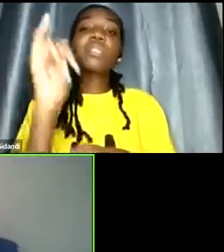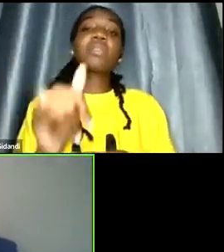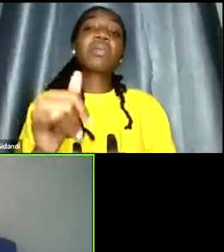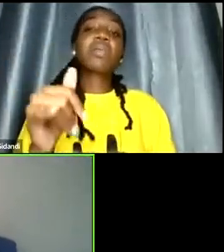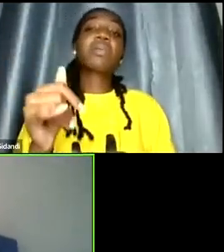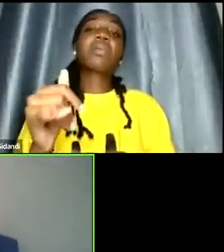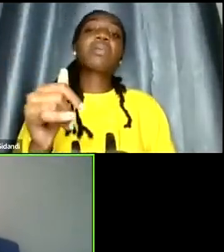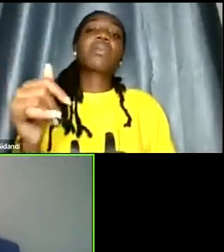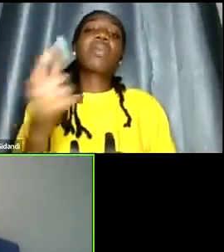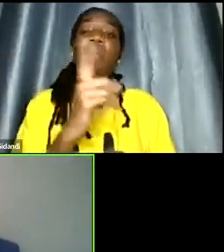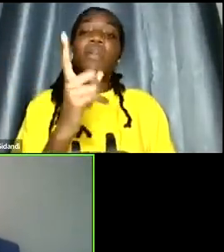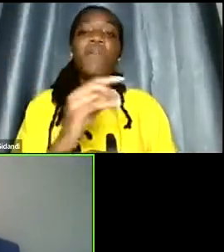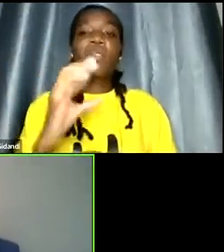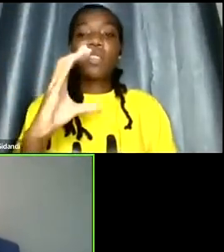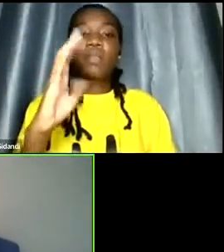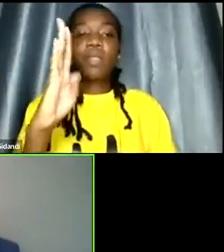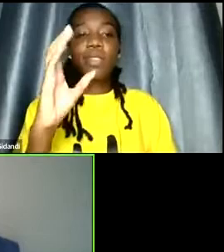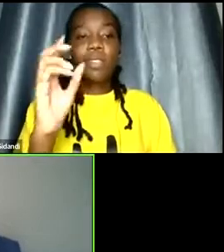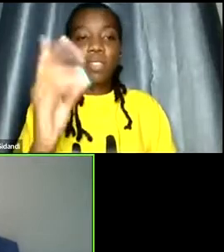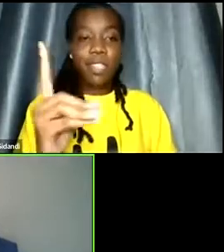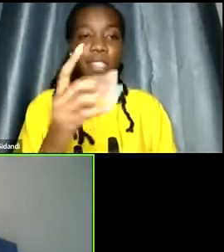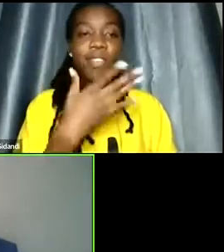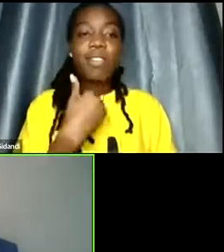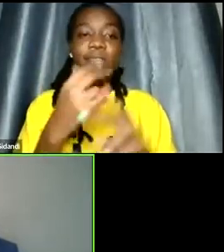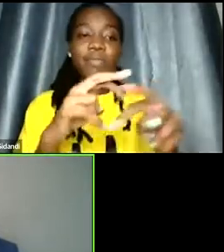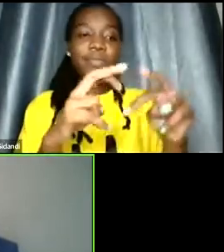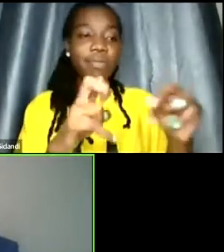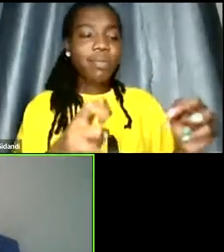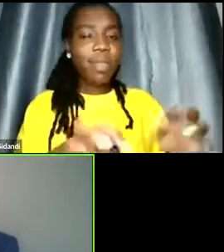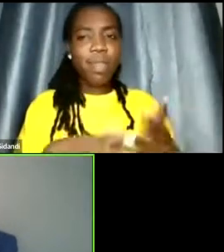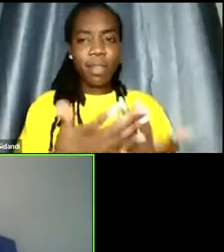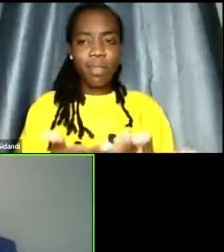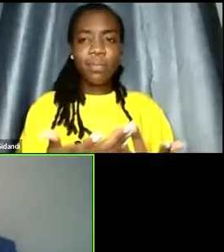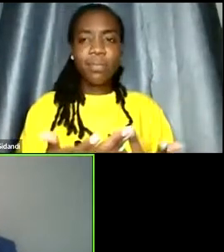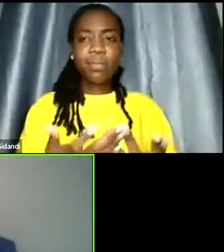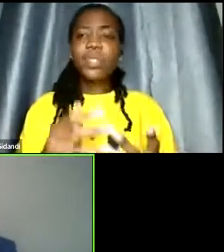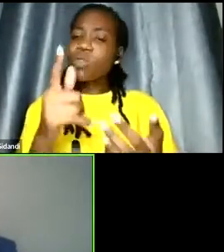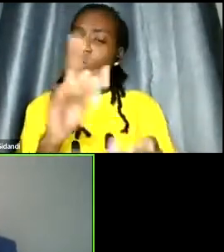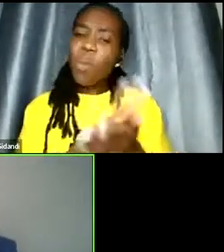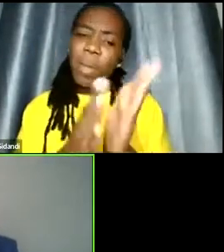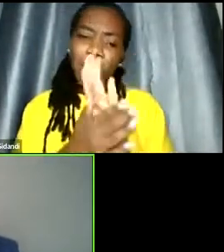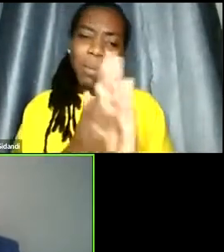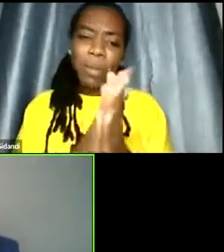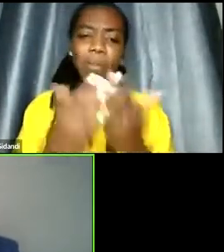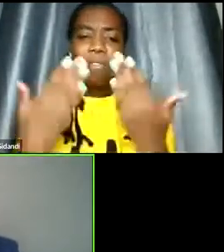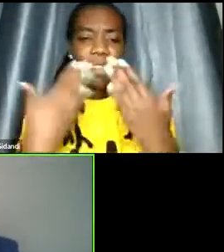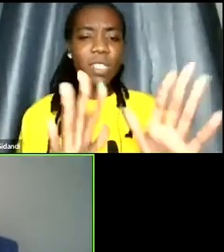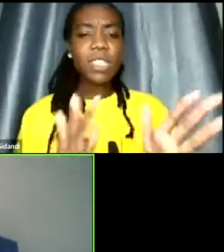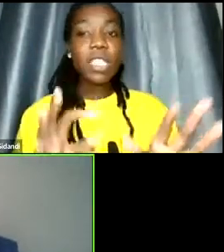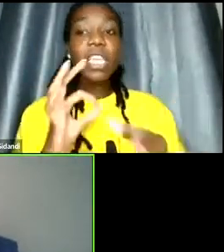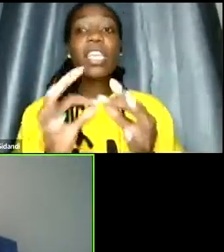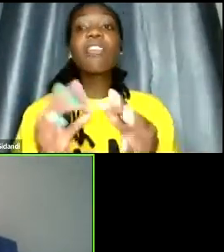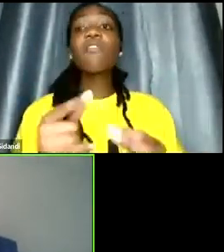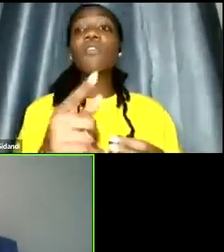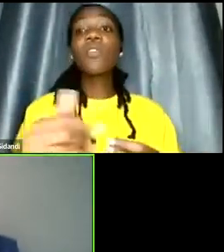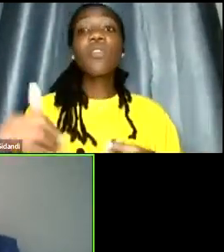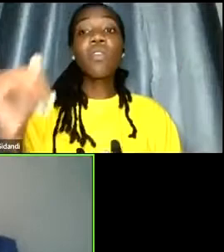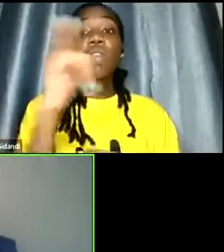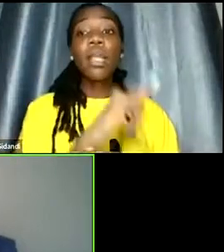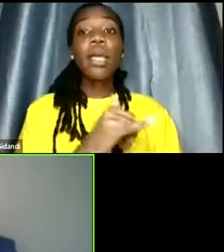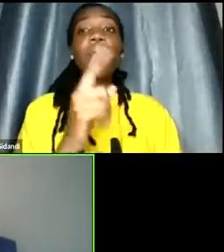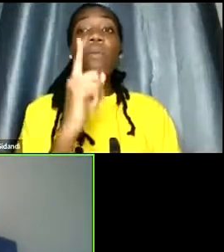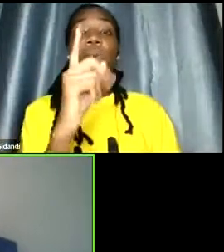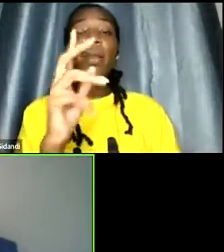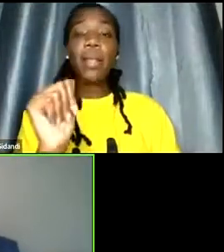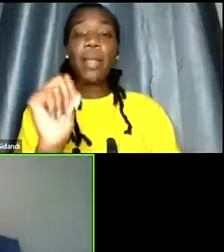shop and buy in Garden City, for example, or downtown Kampala. Your bags are packed by now. If your flight is at 1 a.m. or at midnight, you're actually